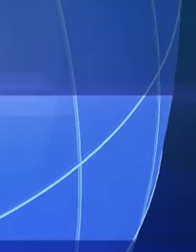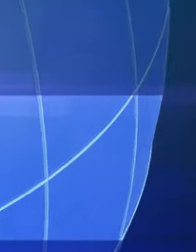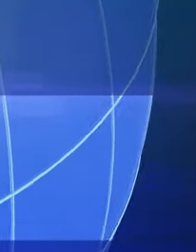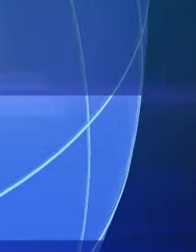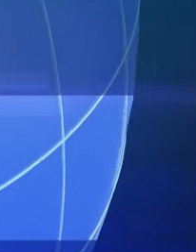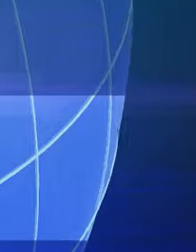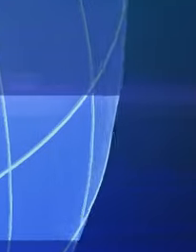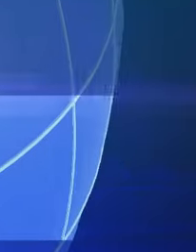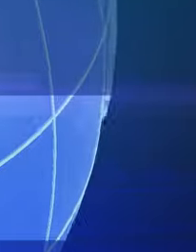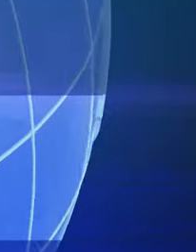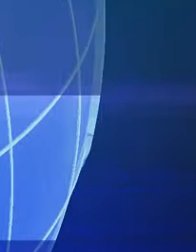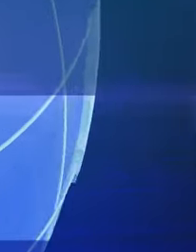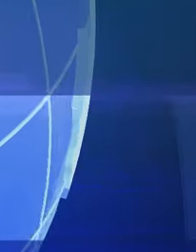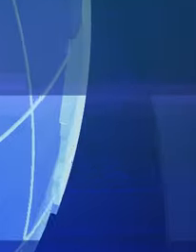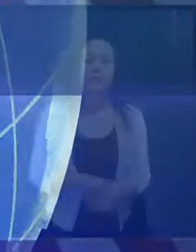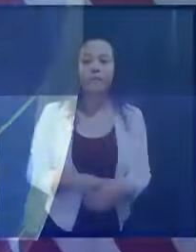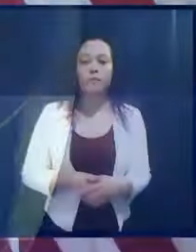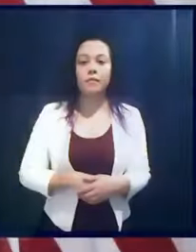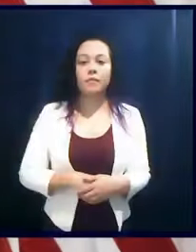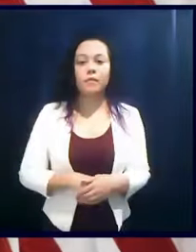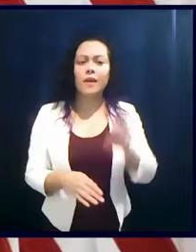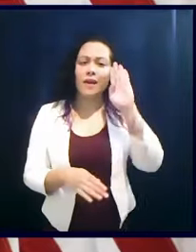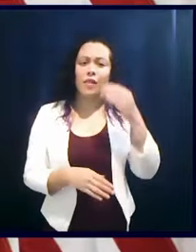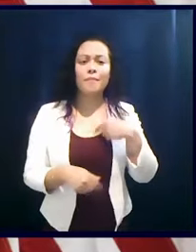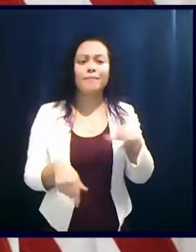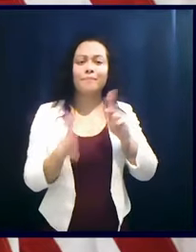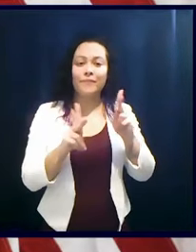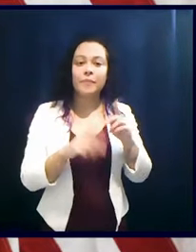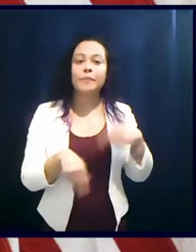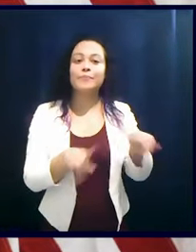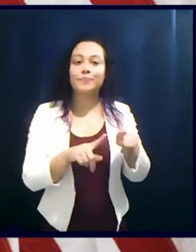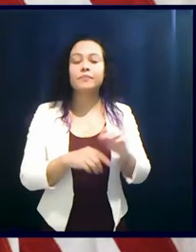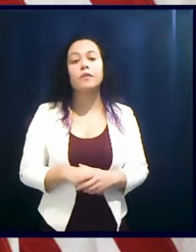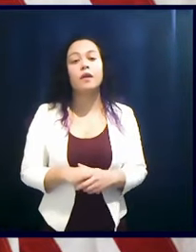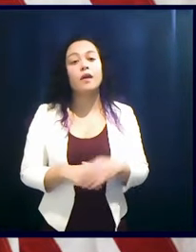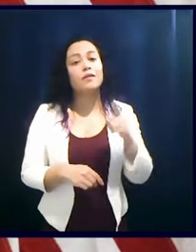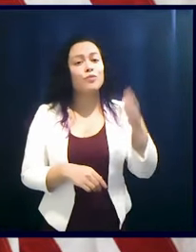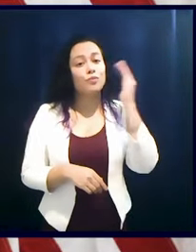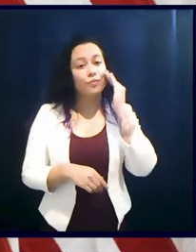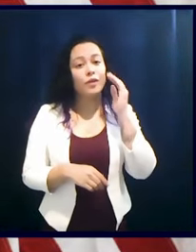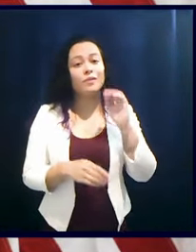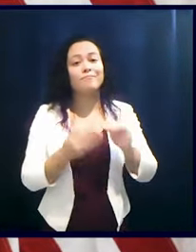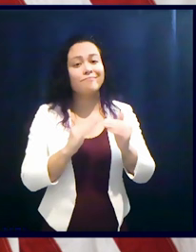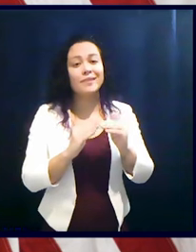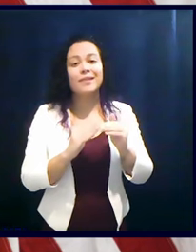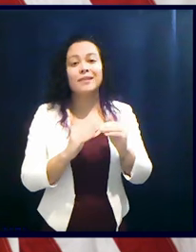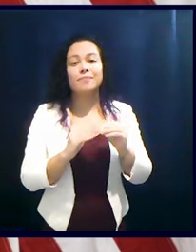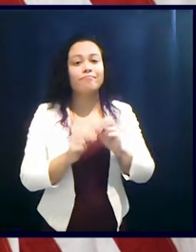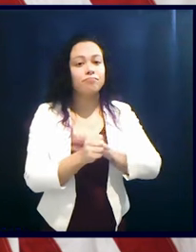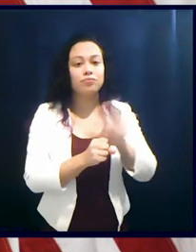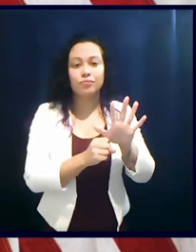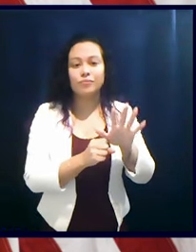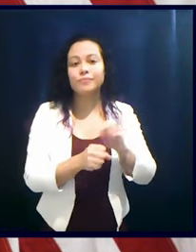And now, a message from the mayor's office. Hello, my fellow citizens. As you know, our city has been ravaged by the